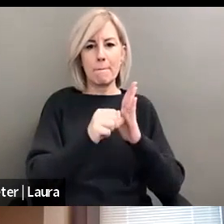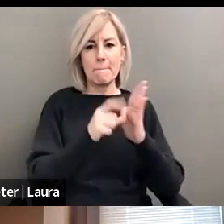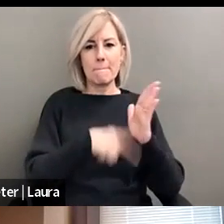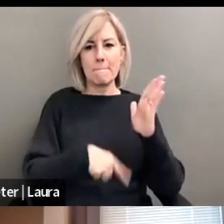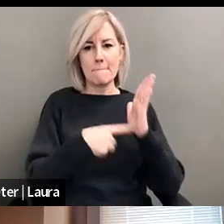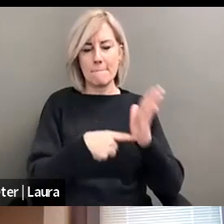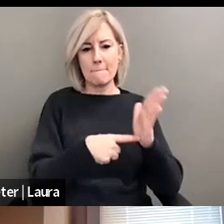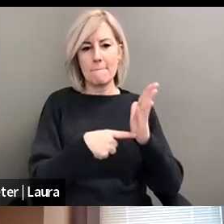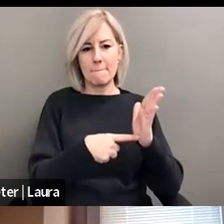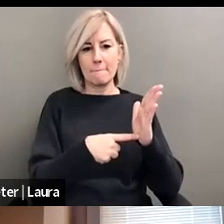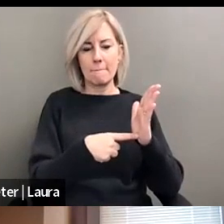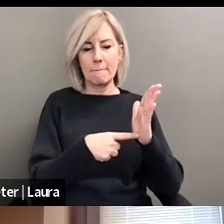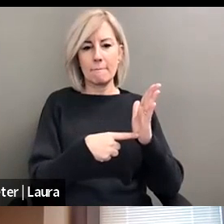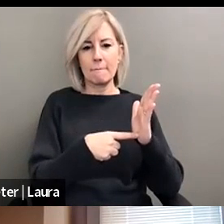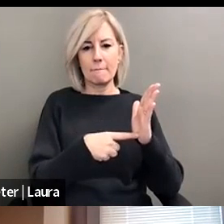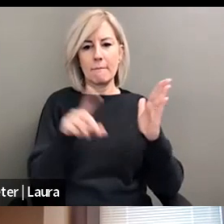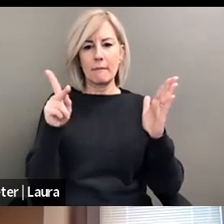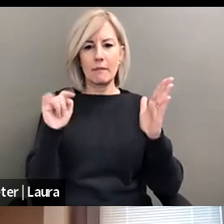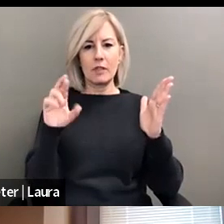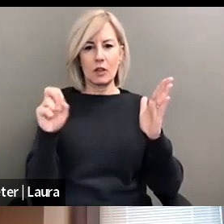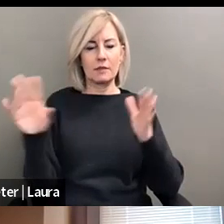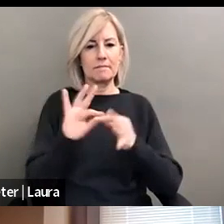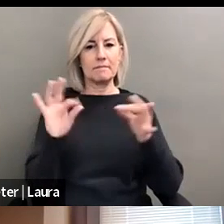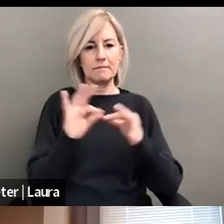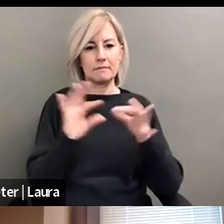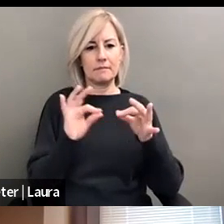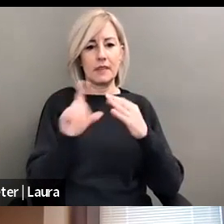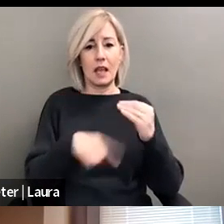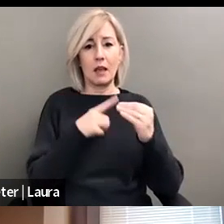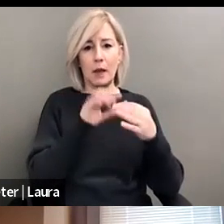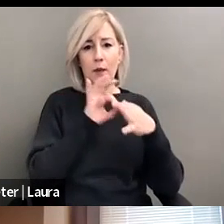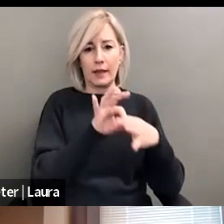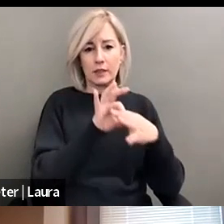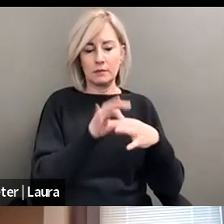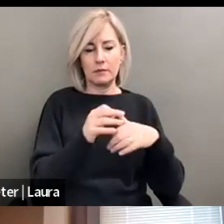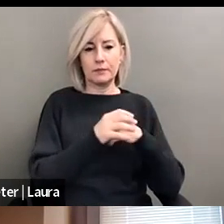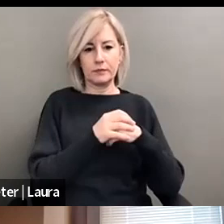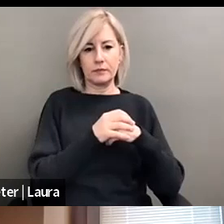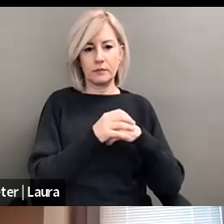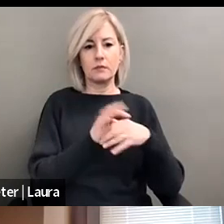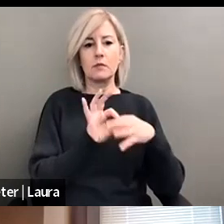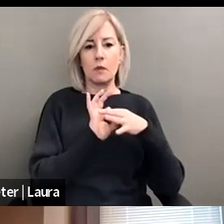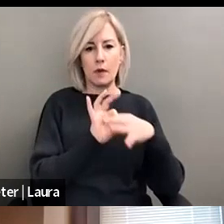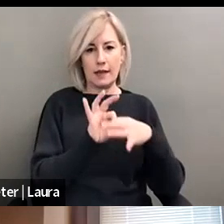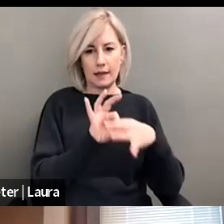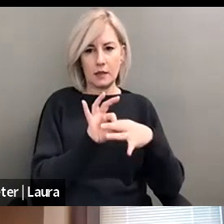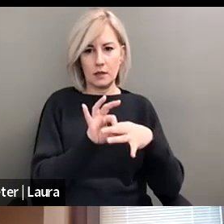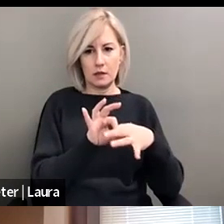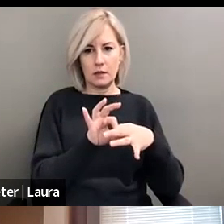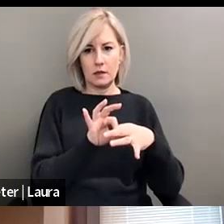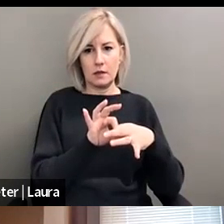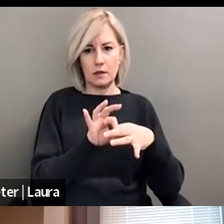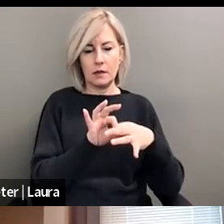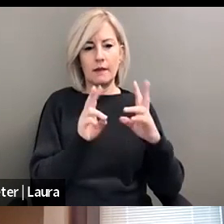Representative Running-Marquardt said, and just in her first statement, was about relationships. Relationships are